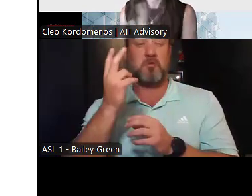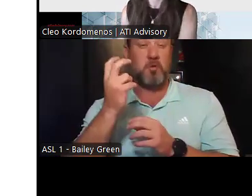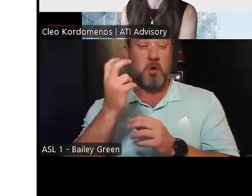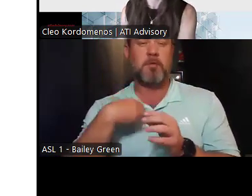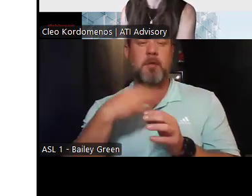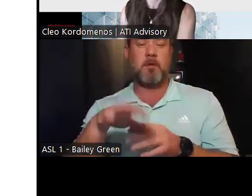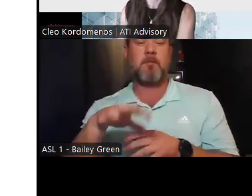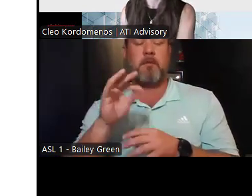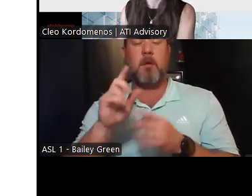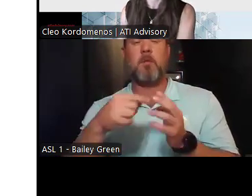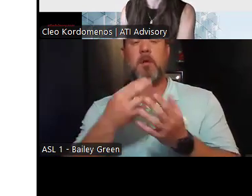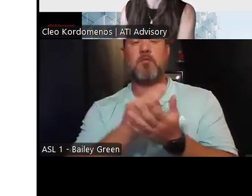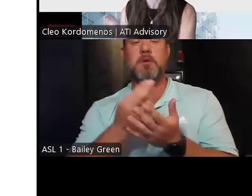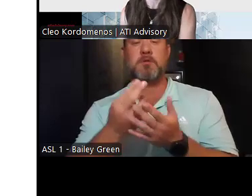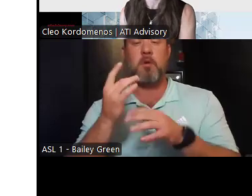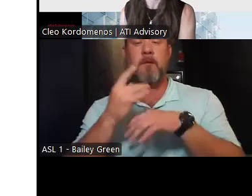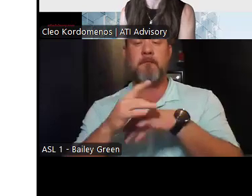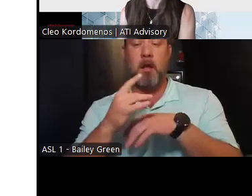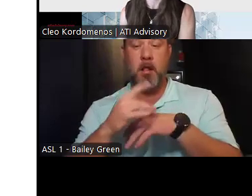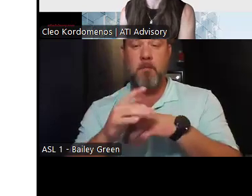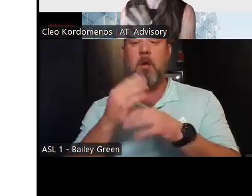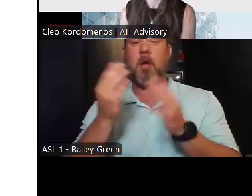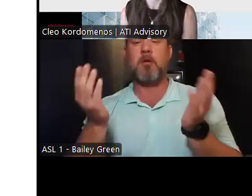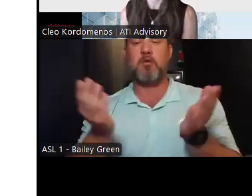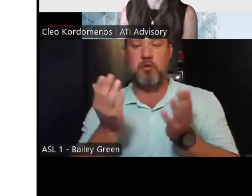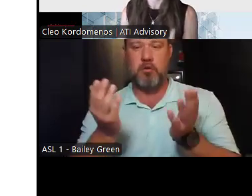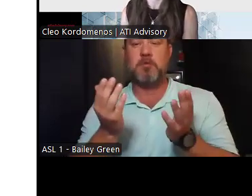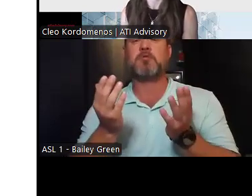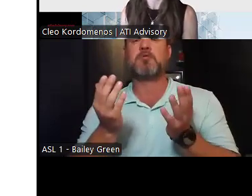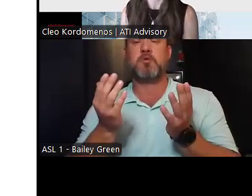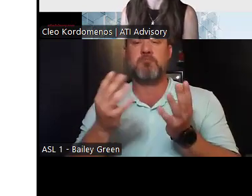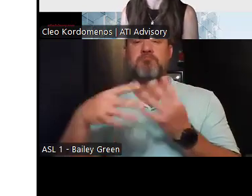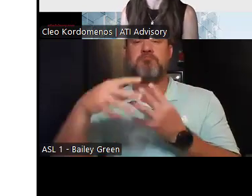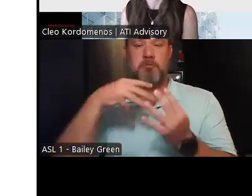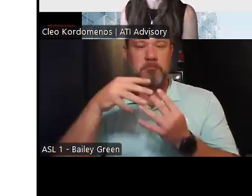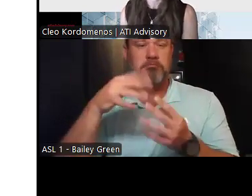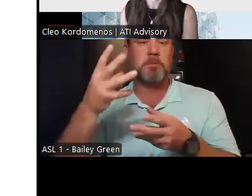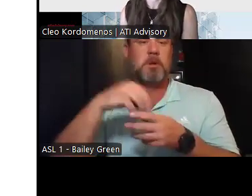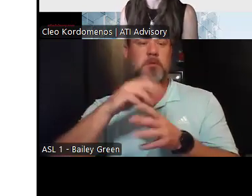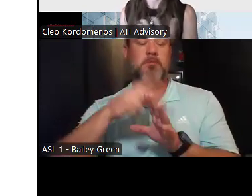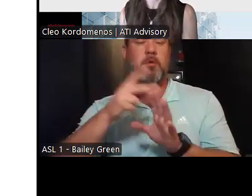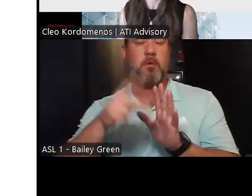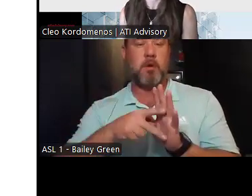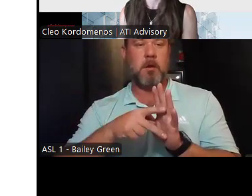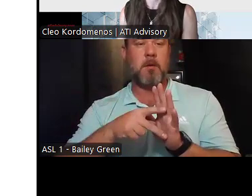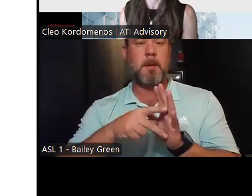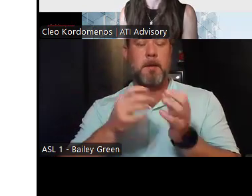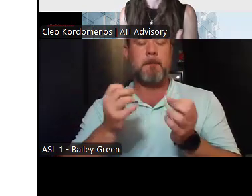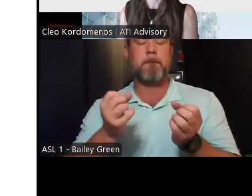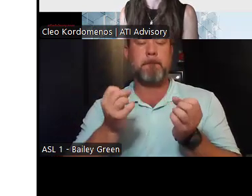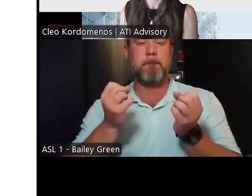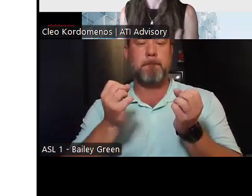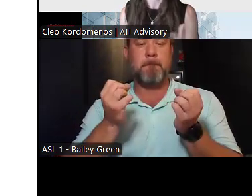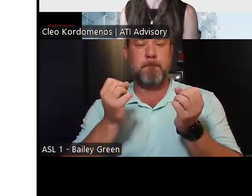And then when this resource is available, absolutely encourage all to interact with, engage with the programs, many of which